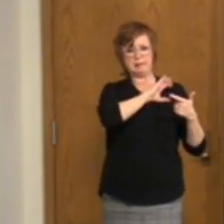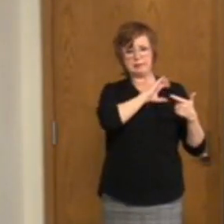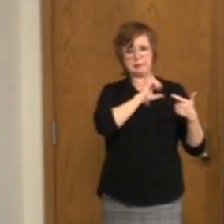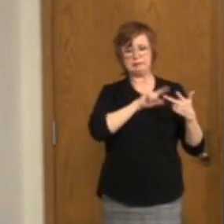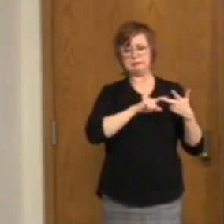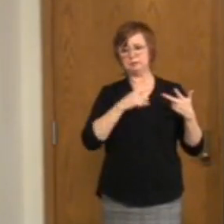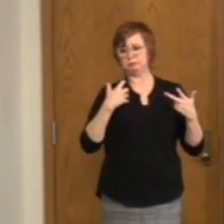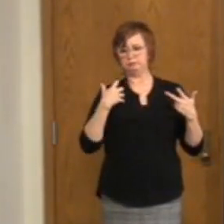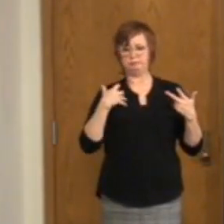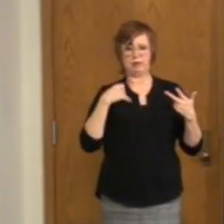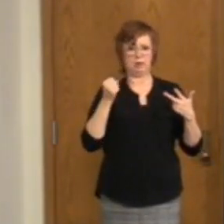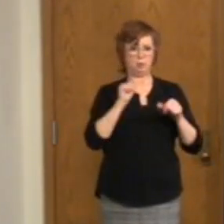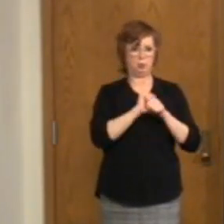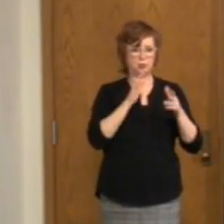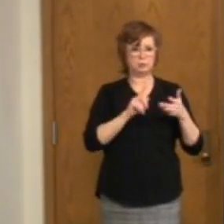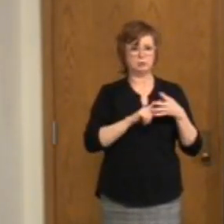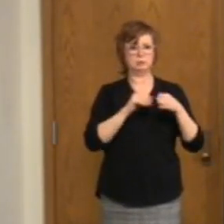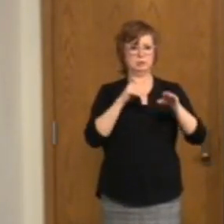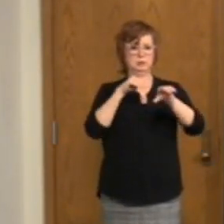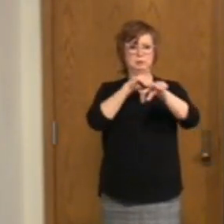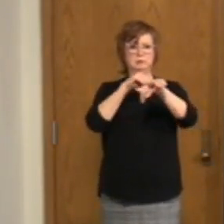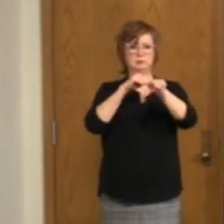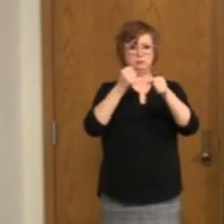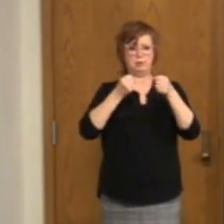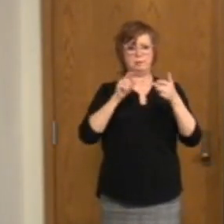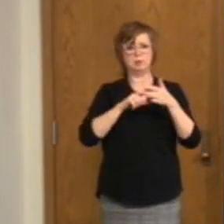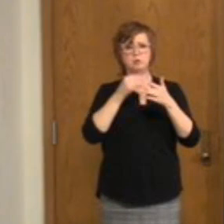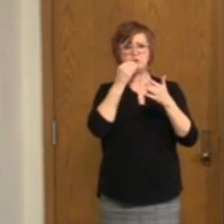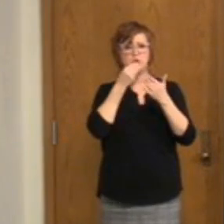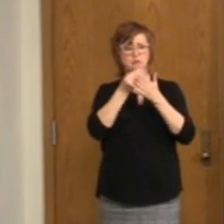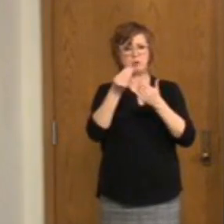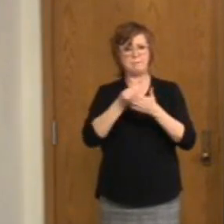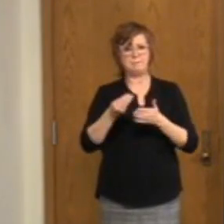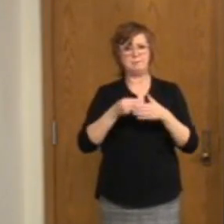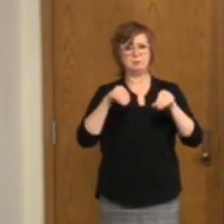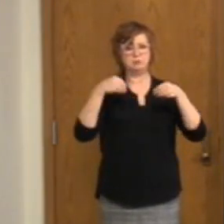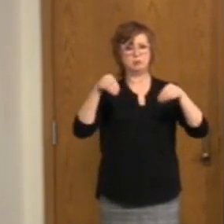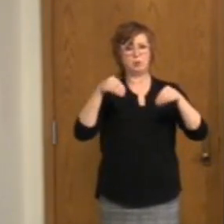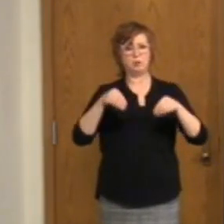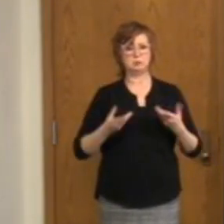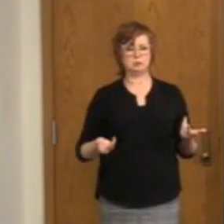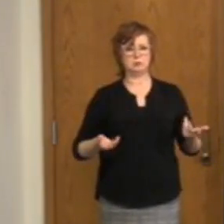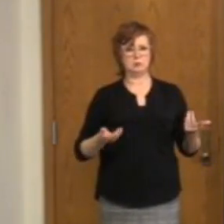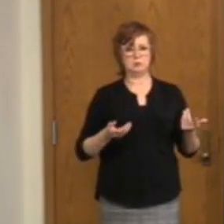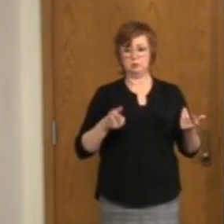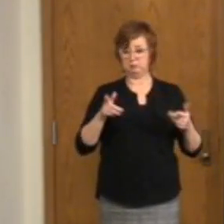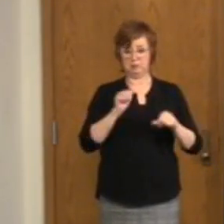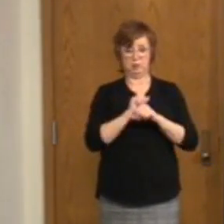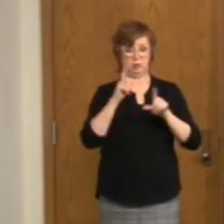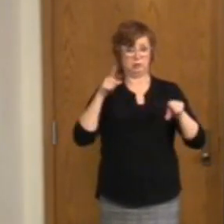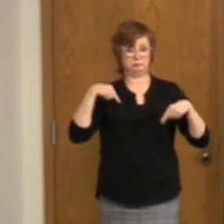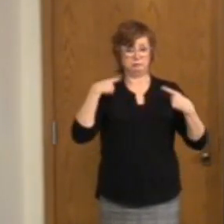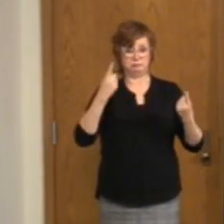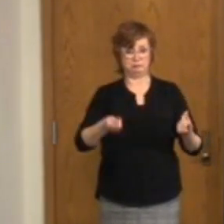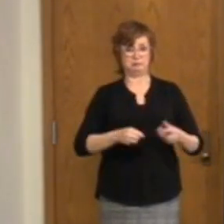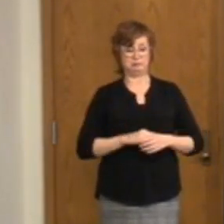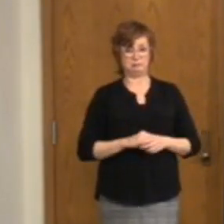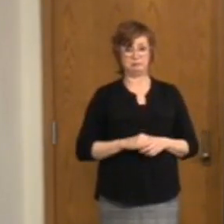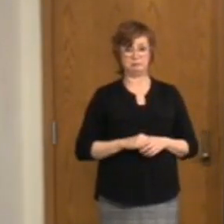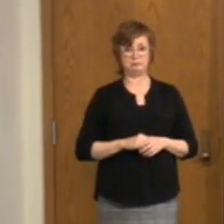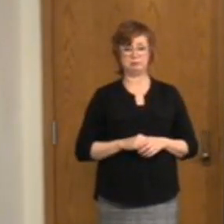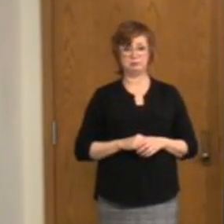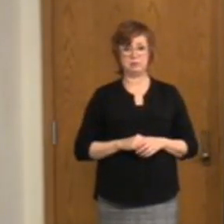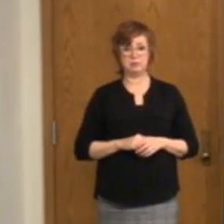in other essential industries, trucking, grocery stores. They have worked throughout the pandemic, and certainly